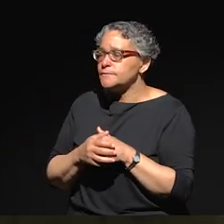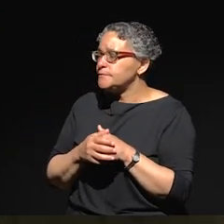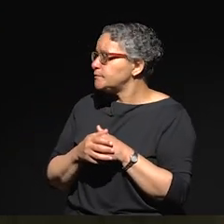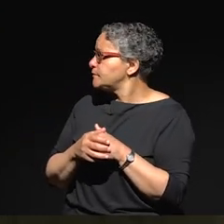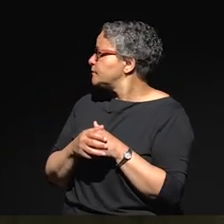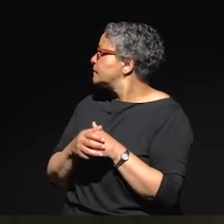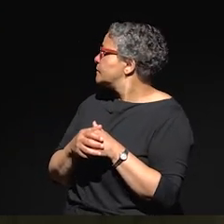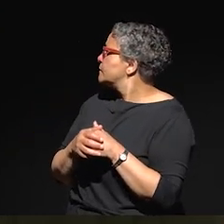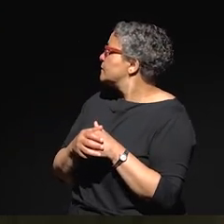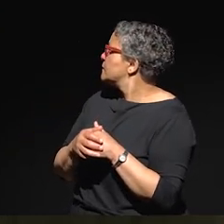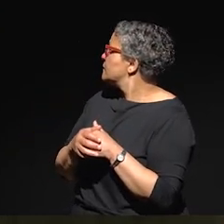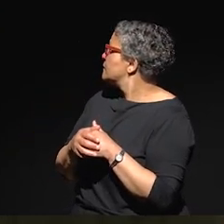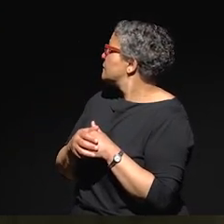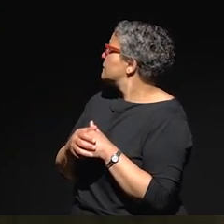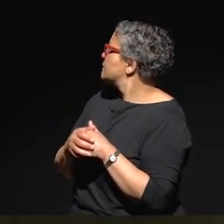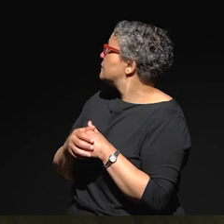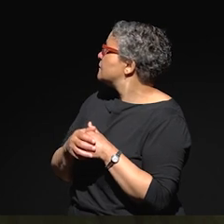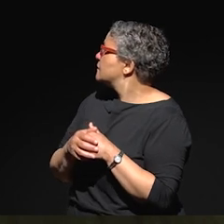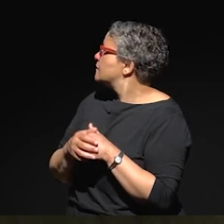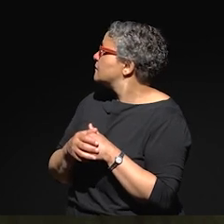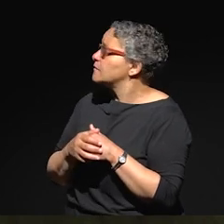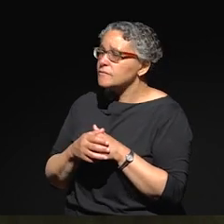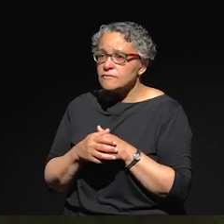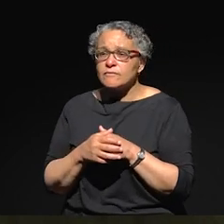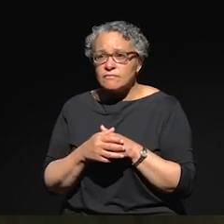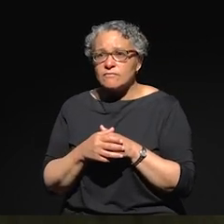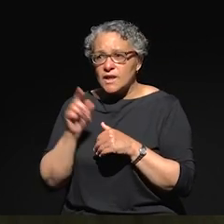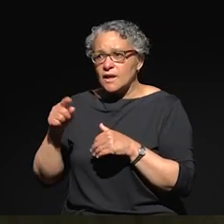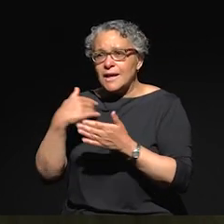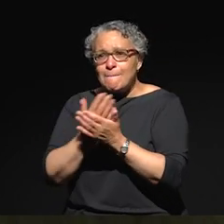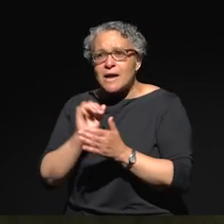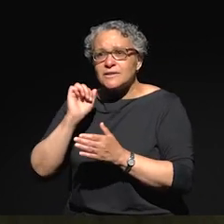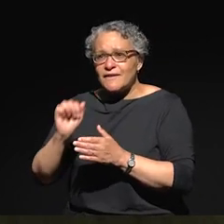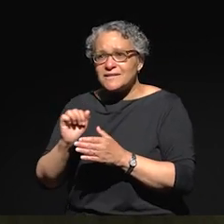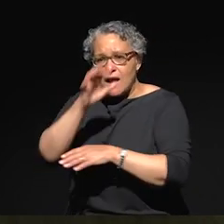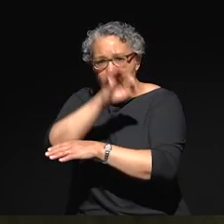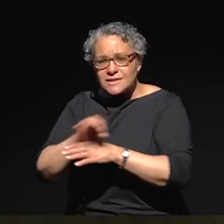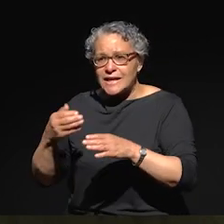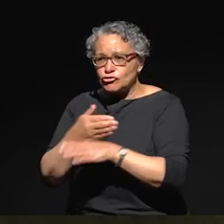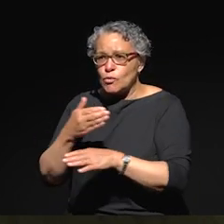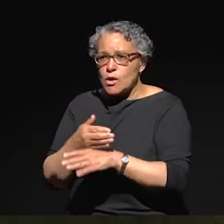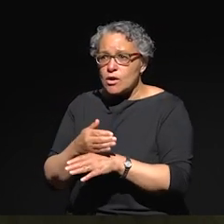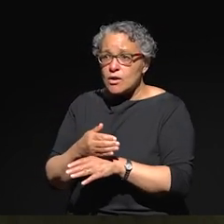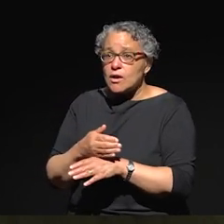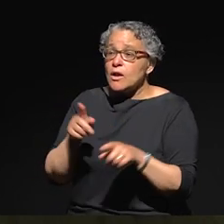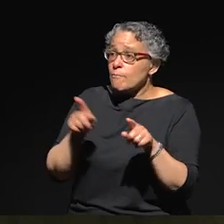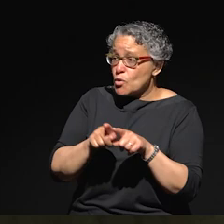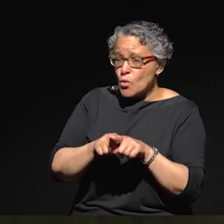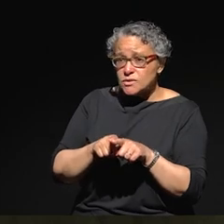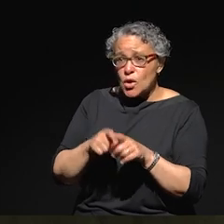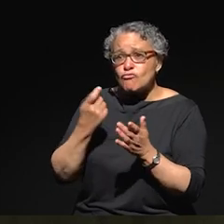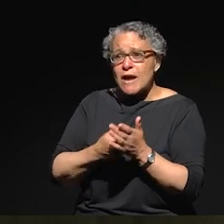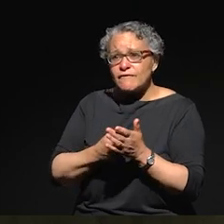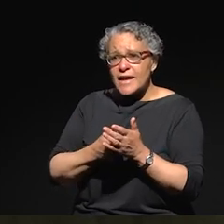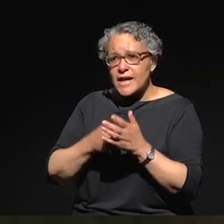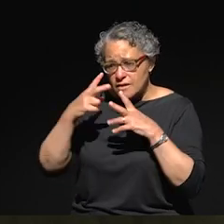decoration. So this is part of his architectural endeavor. At the same time, he is, as I said, they were studying